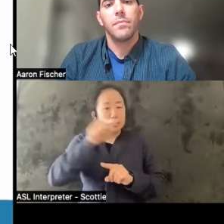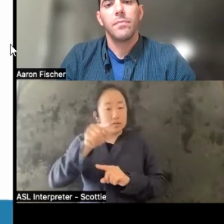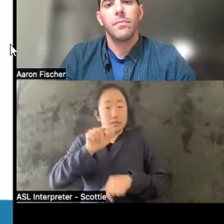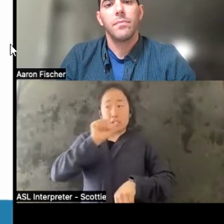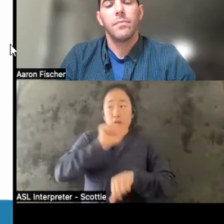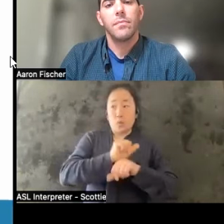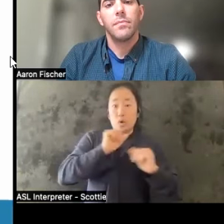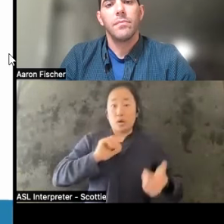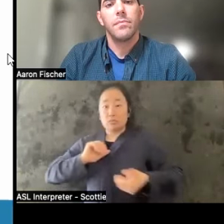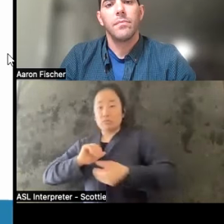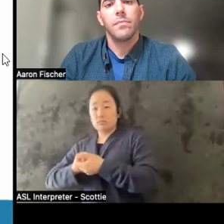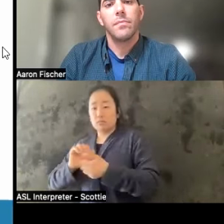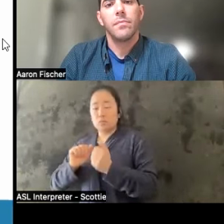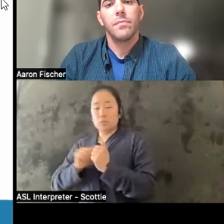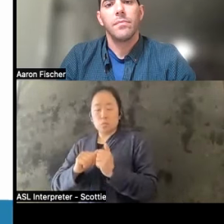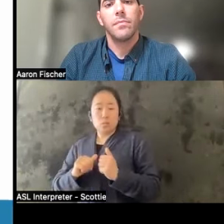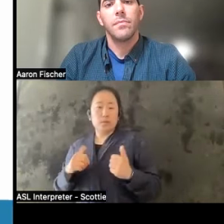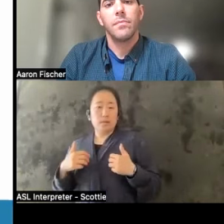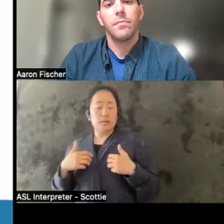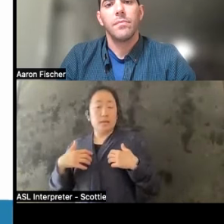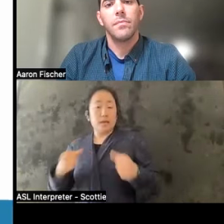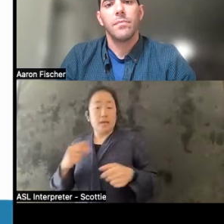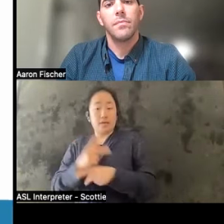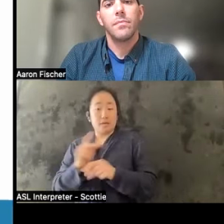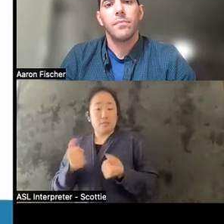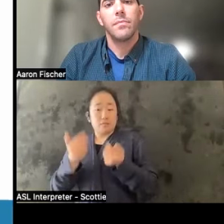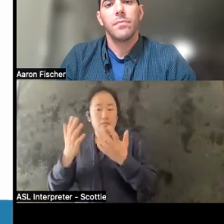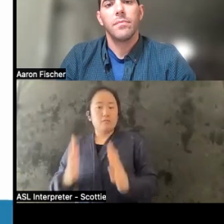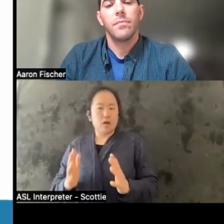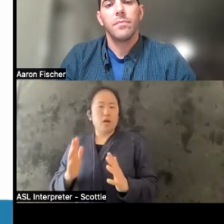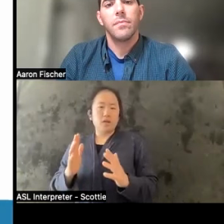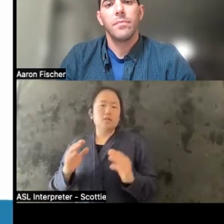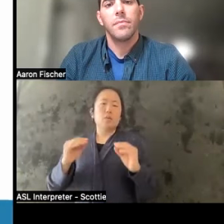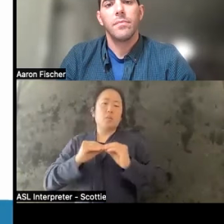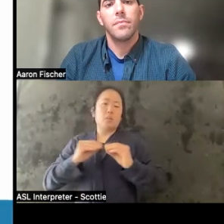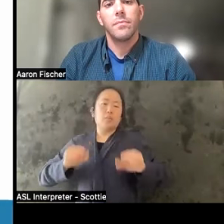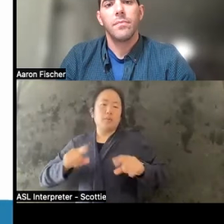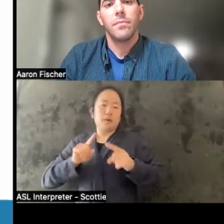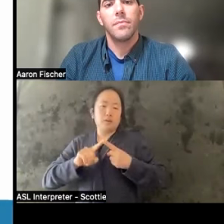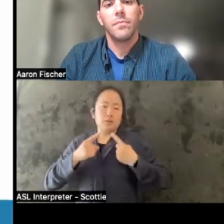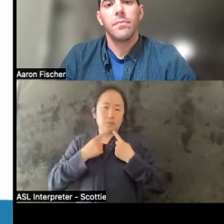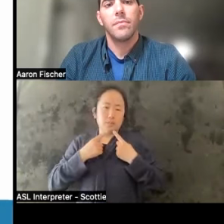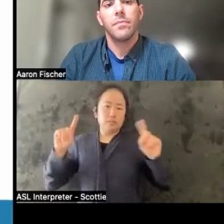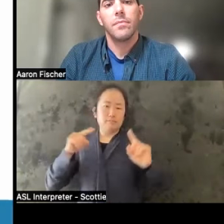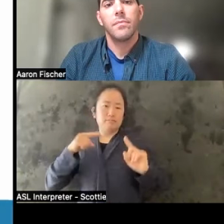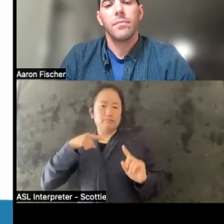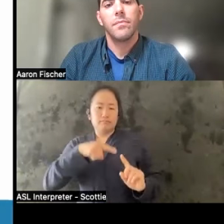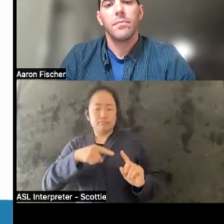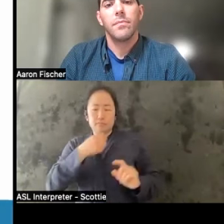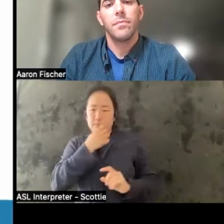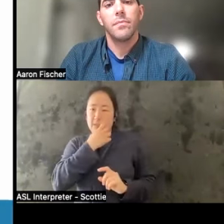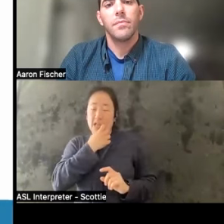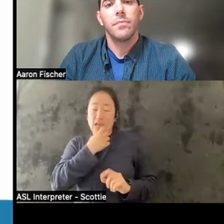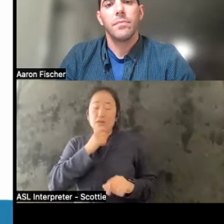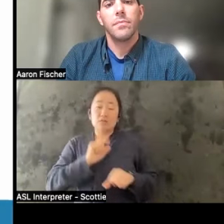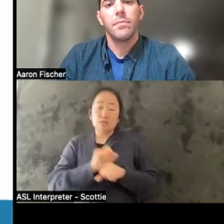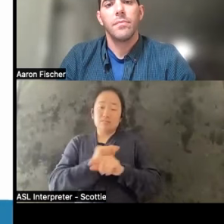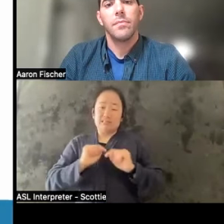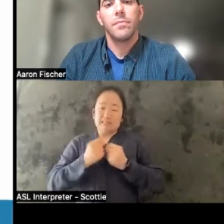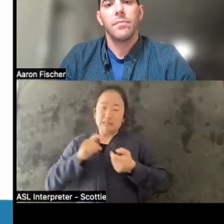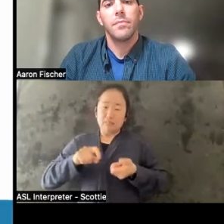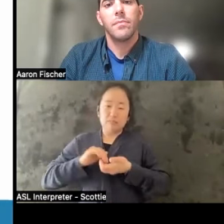better chance of helping Frank get the accommodations he needs in order to care for his health. It's a real team effort